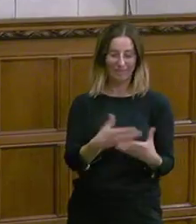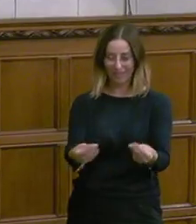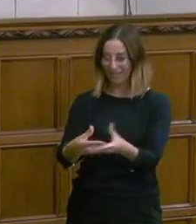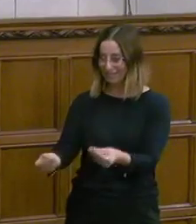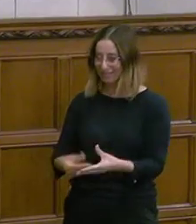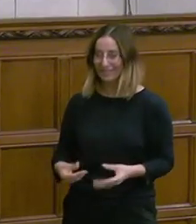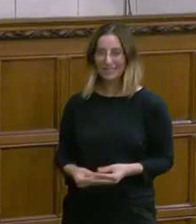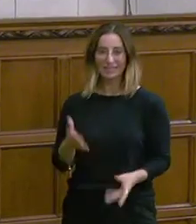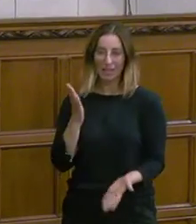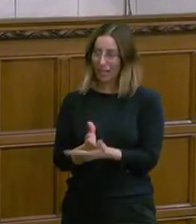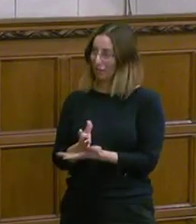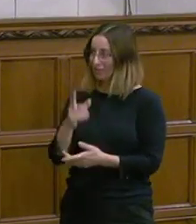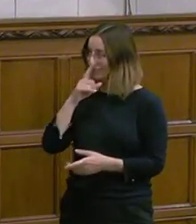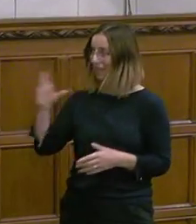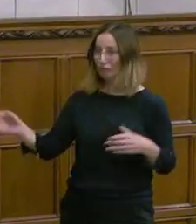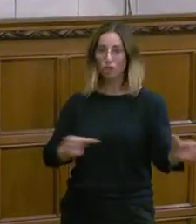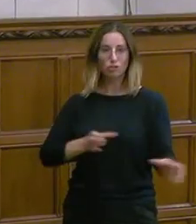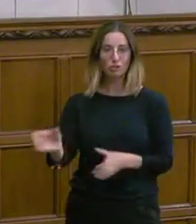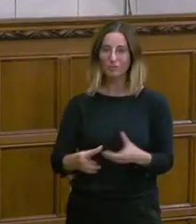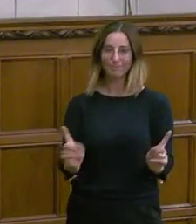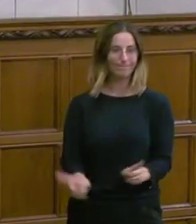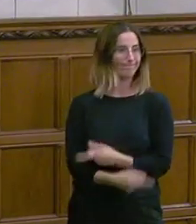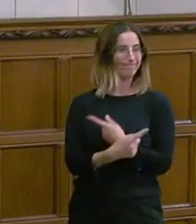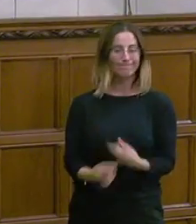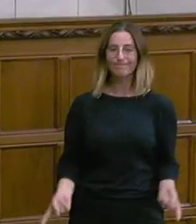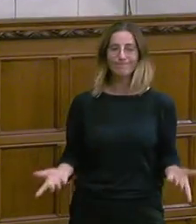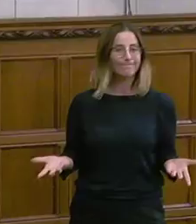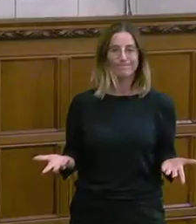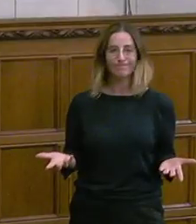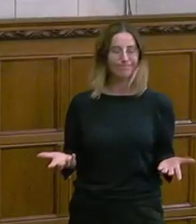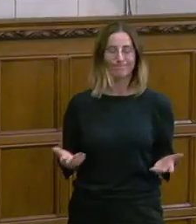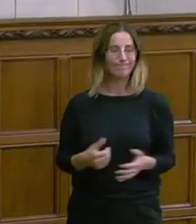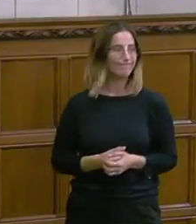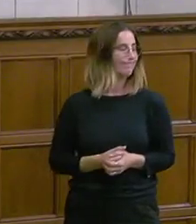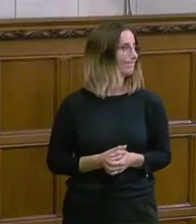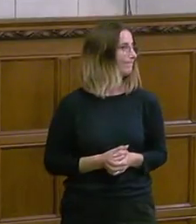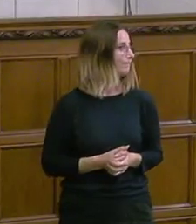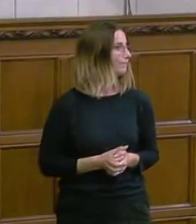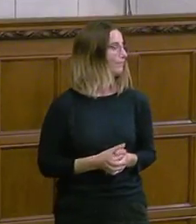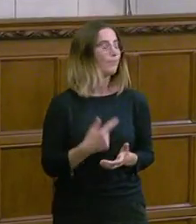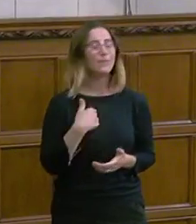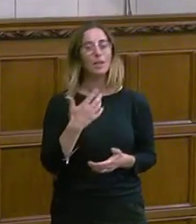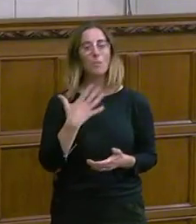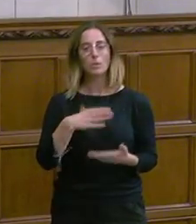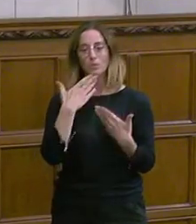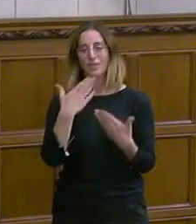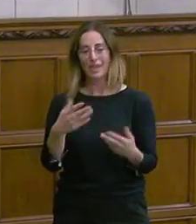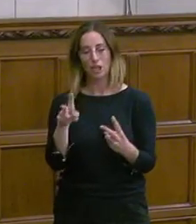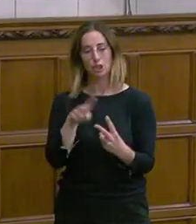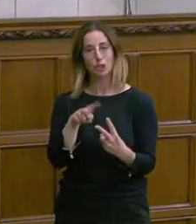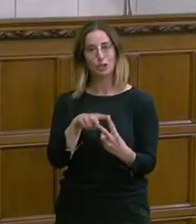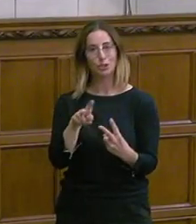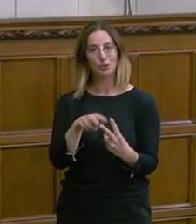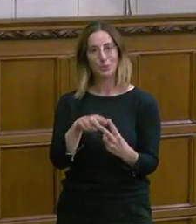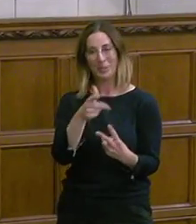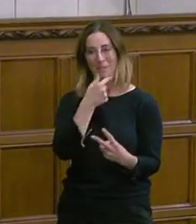no guarantees that these specialist provisions will be filled. I want to thank two constituents who we